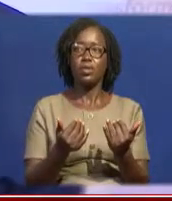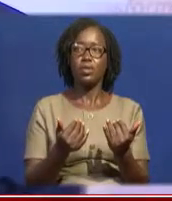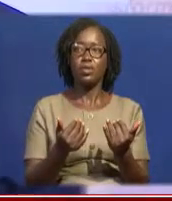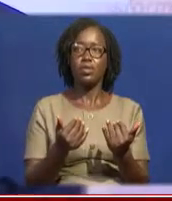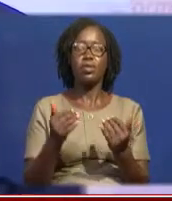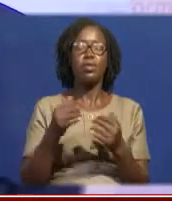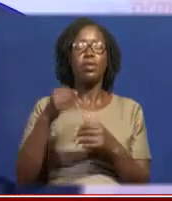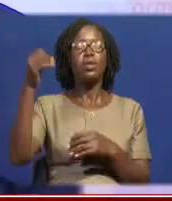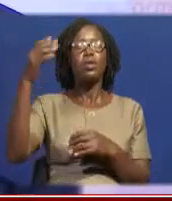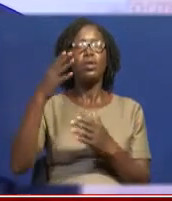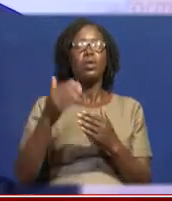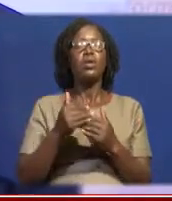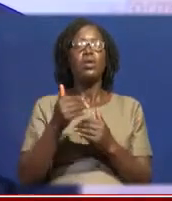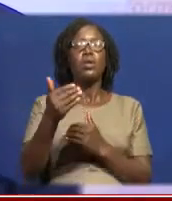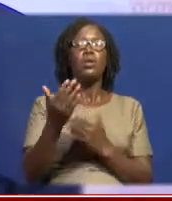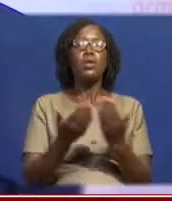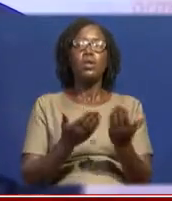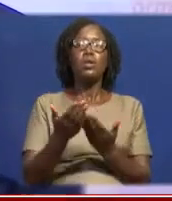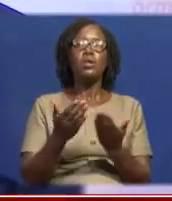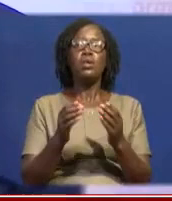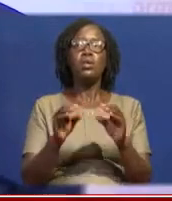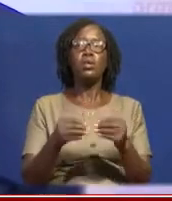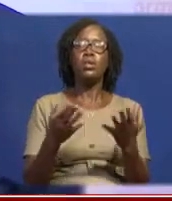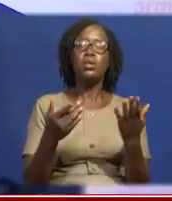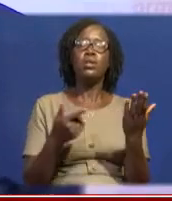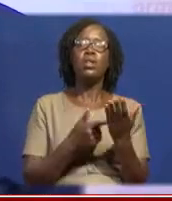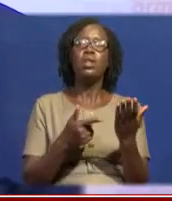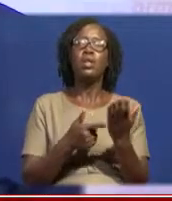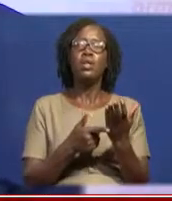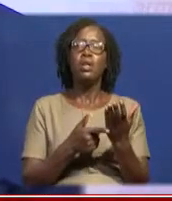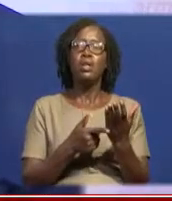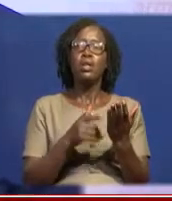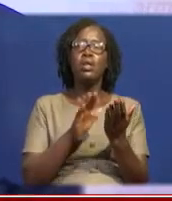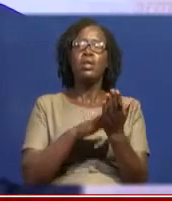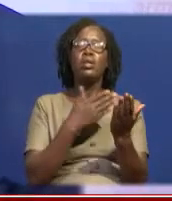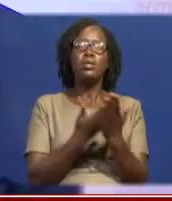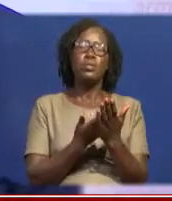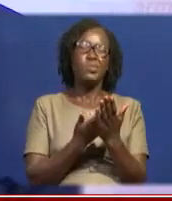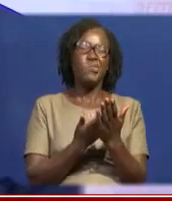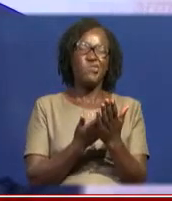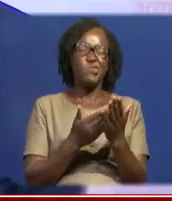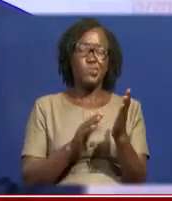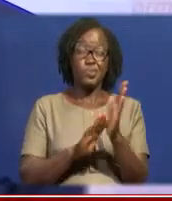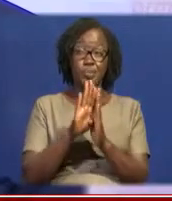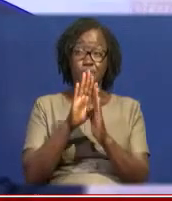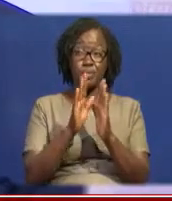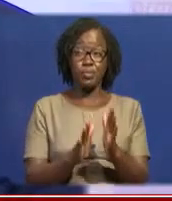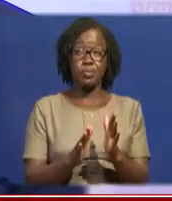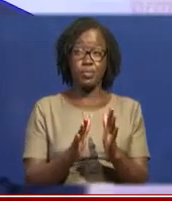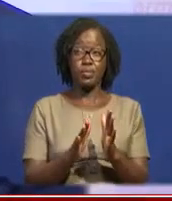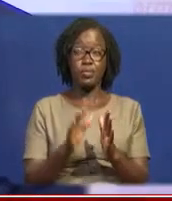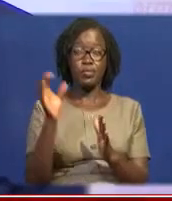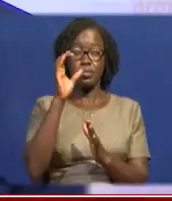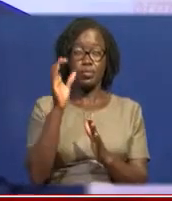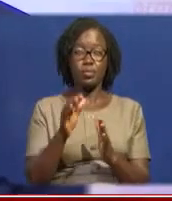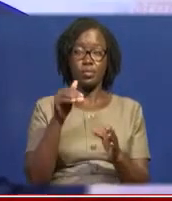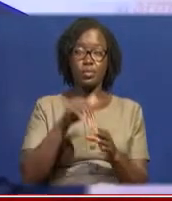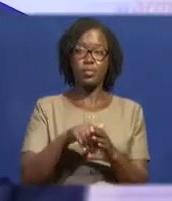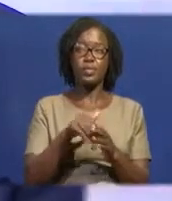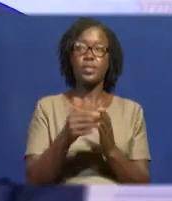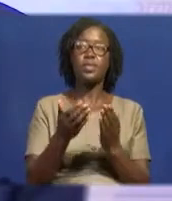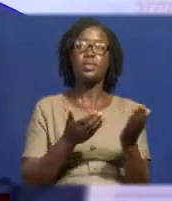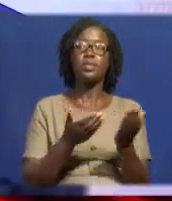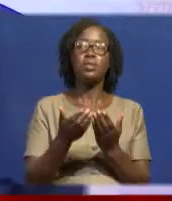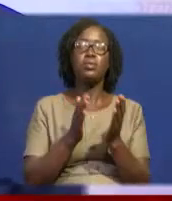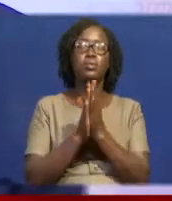electronic certification service providers to deliver digital certification services to application developers, consumers, including